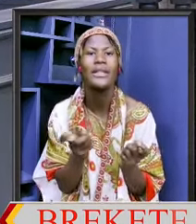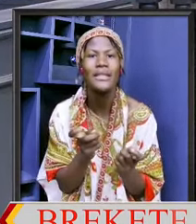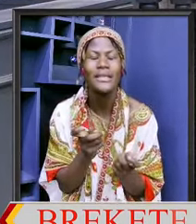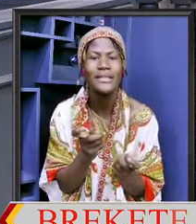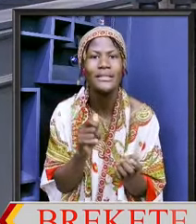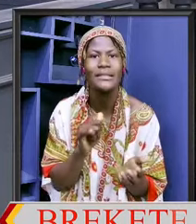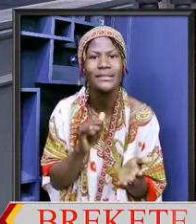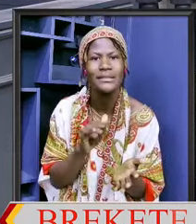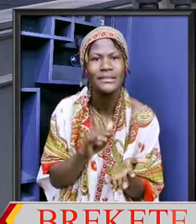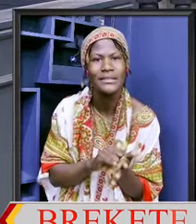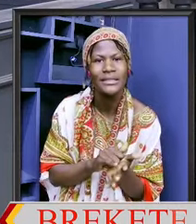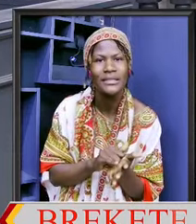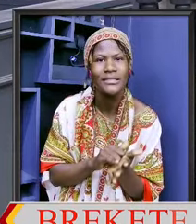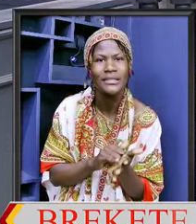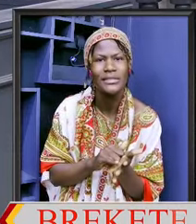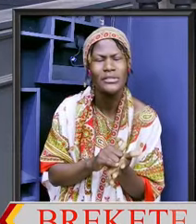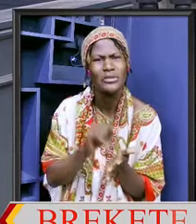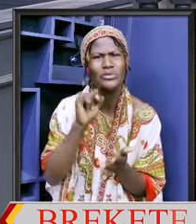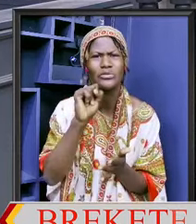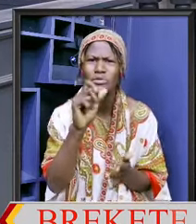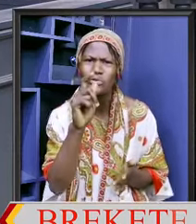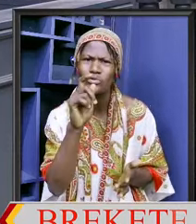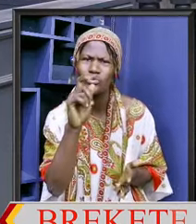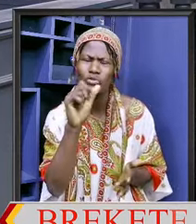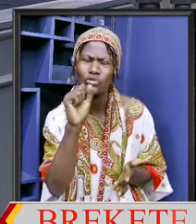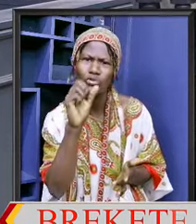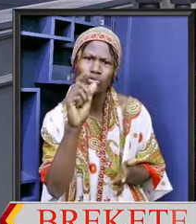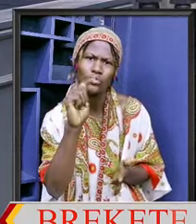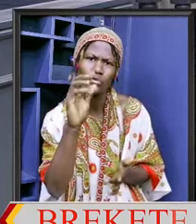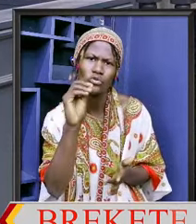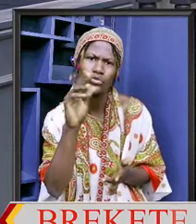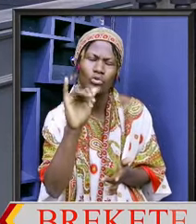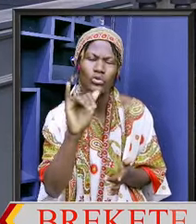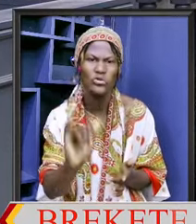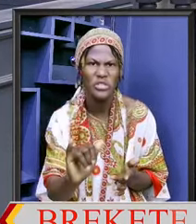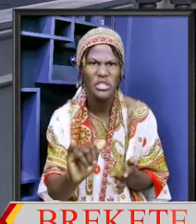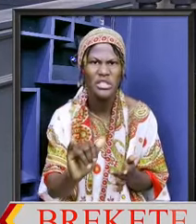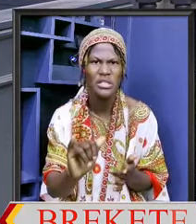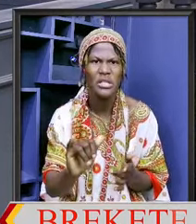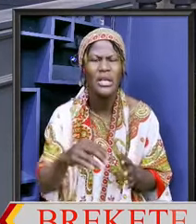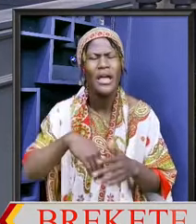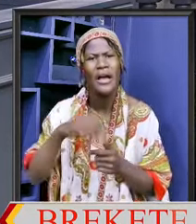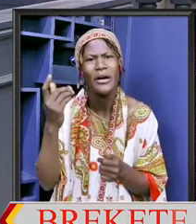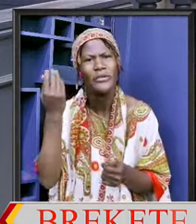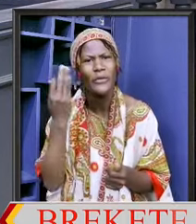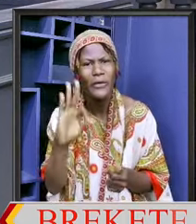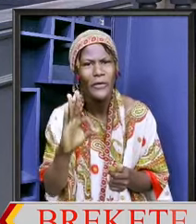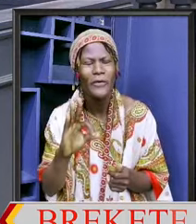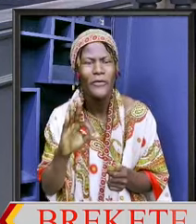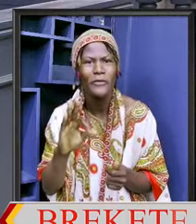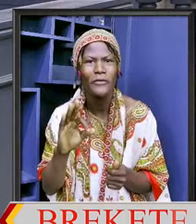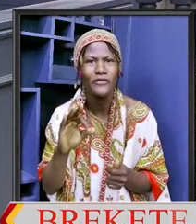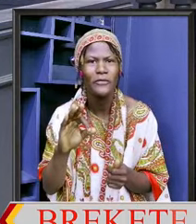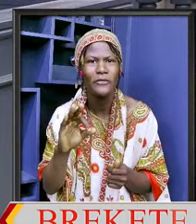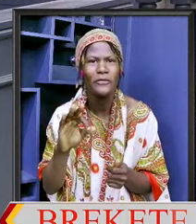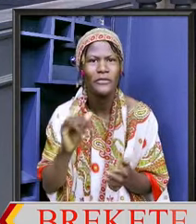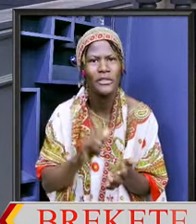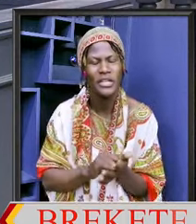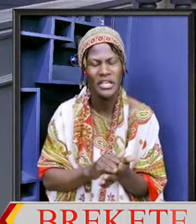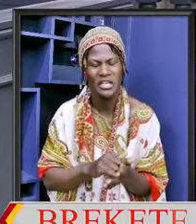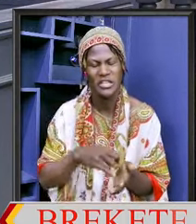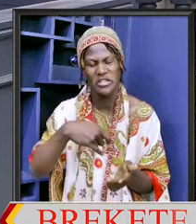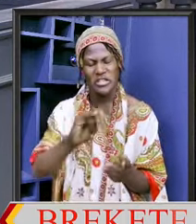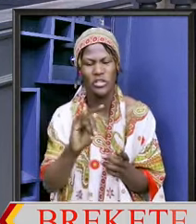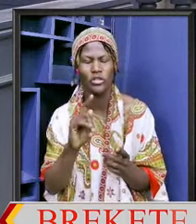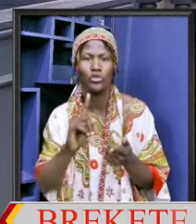add up. He out of annoyance end the call, meaning to say you take and do yeye. Let's assume say you no know.